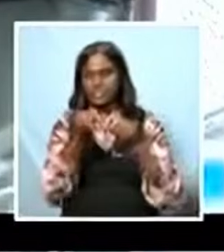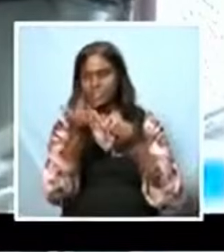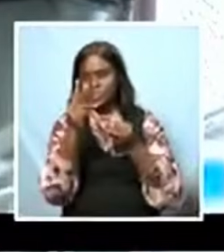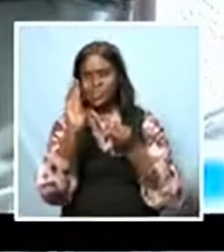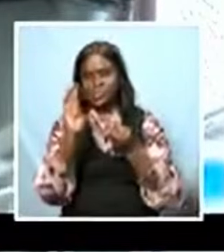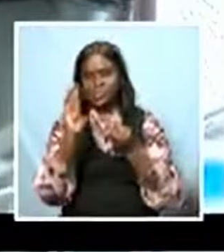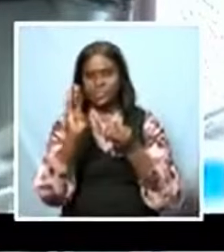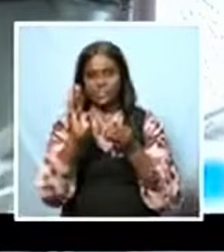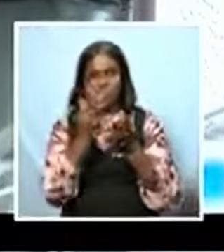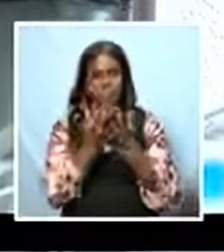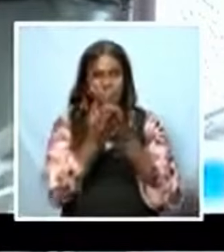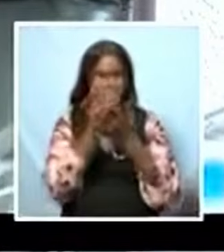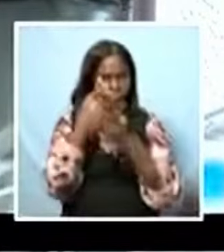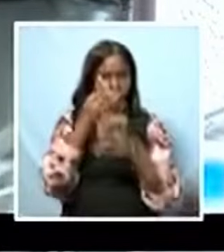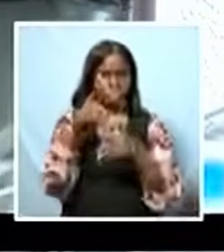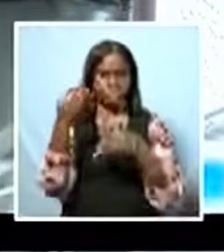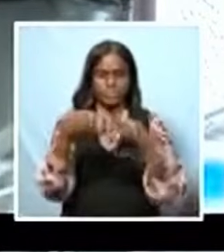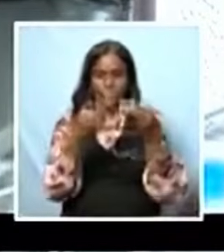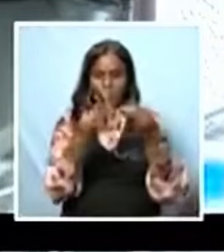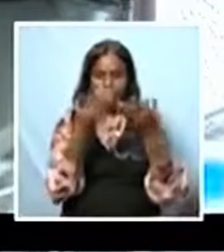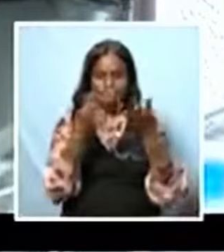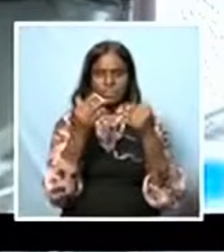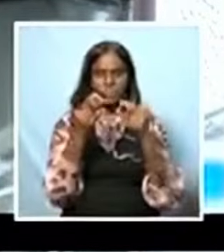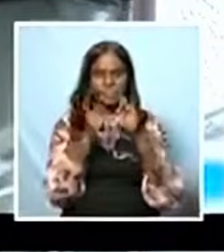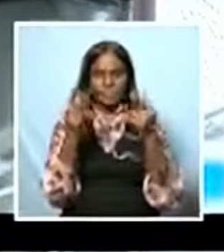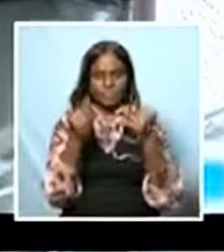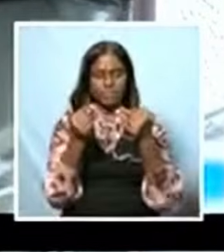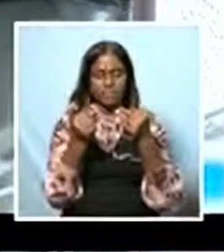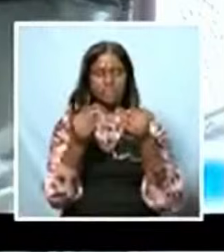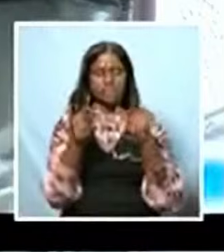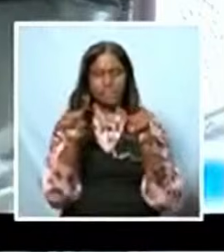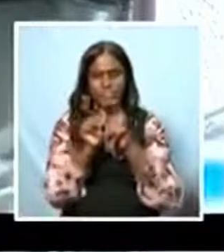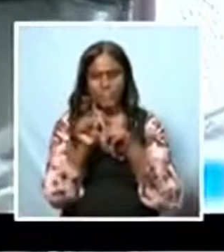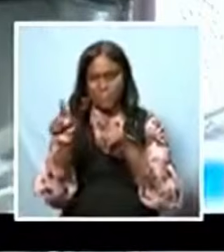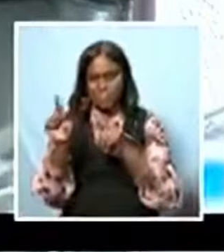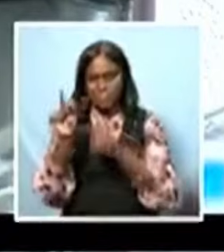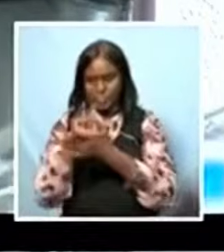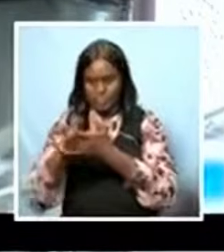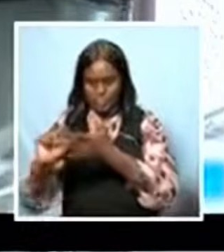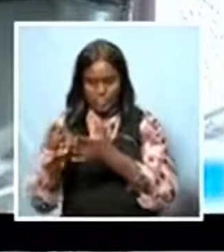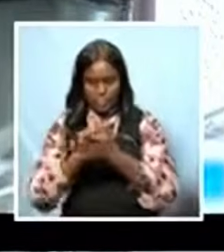to the clerk for distribution. So when we look at the template, Chair,